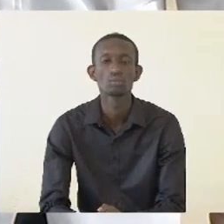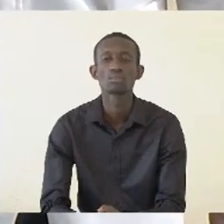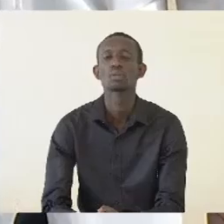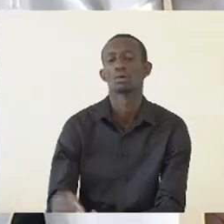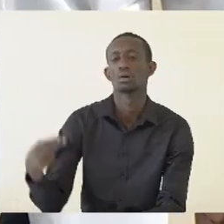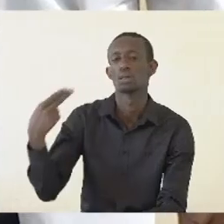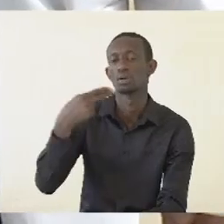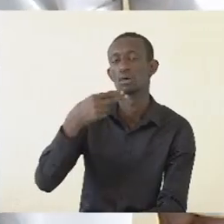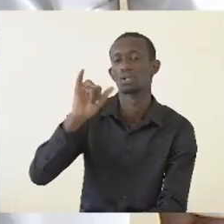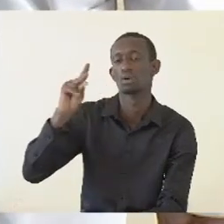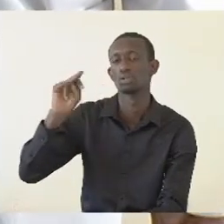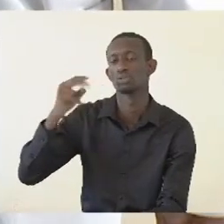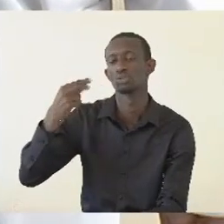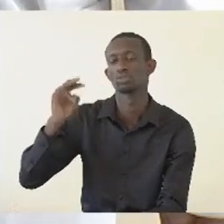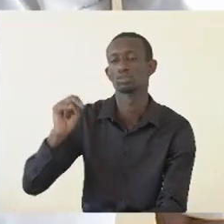hydrogen